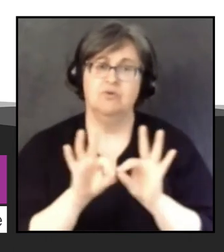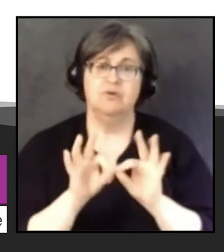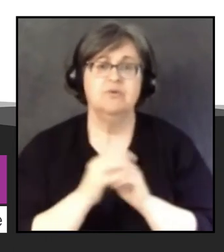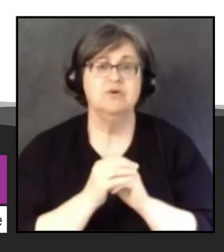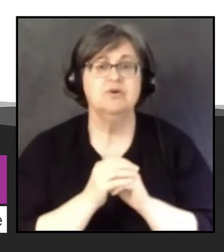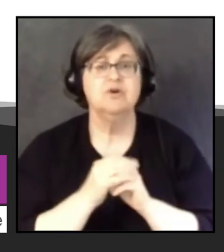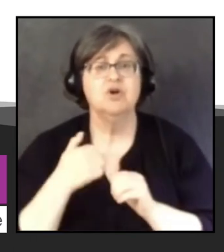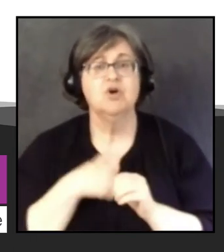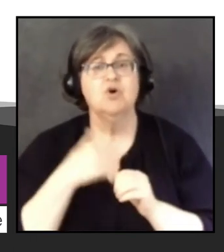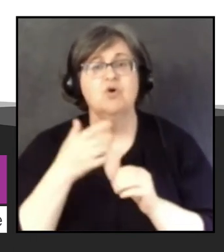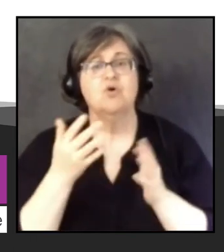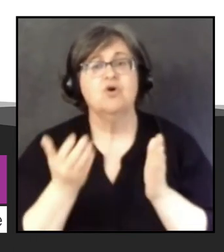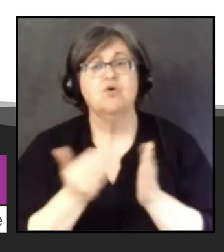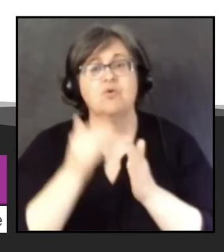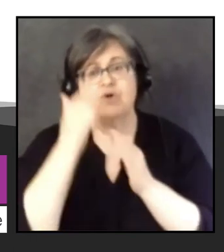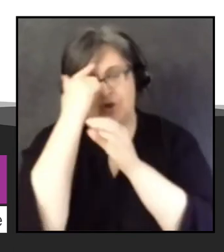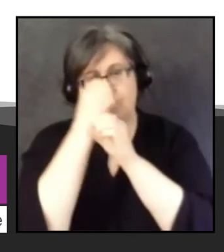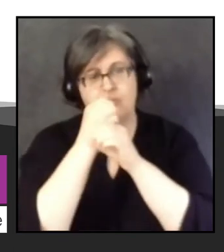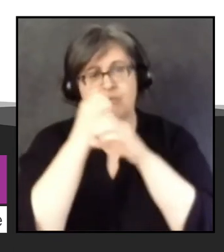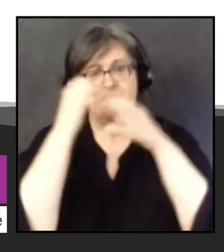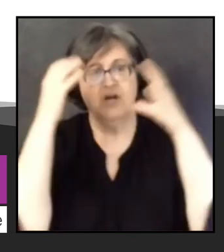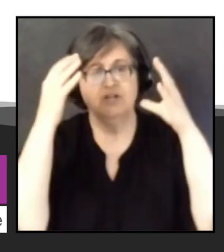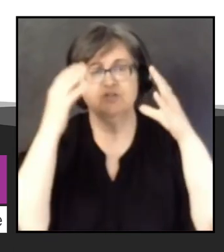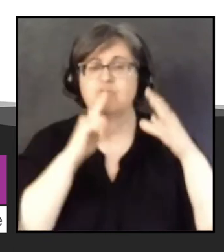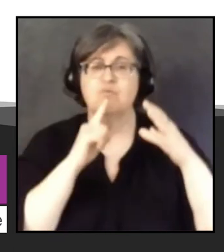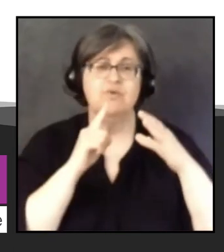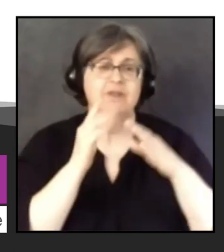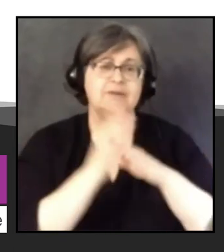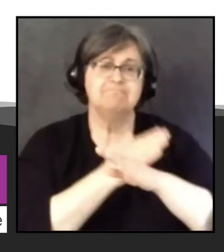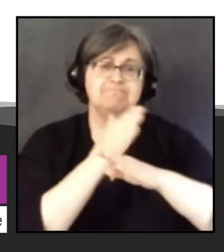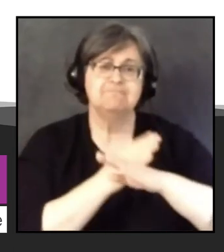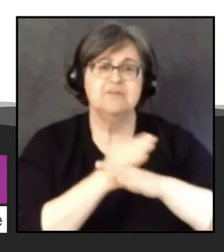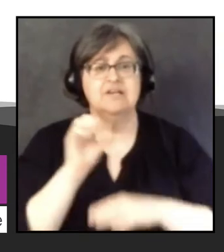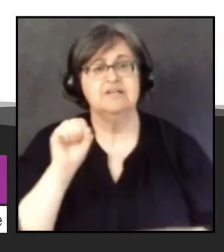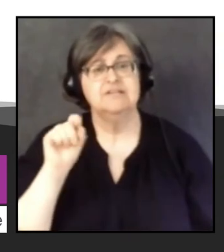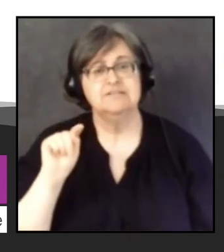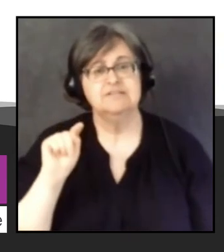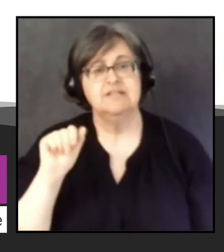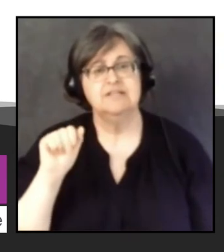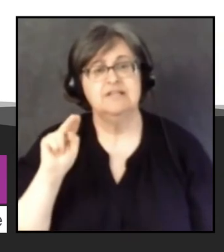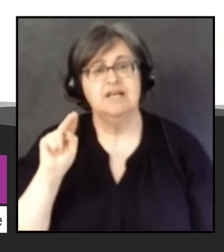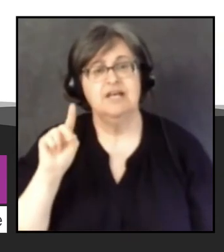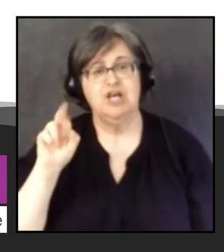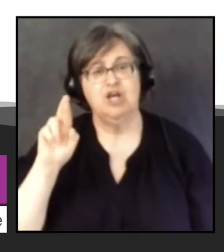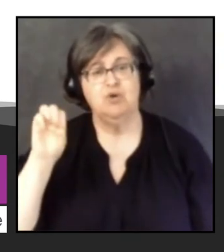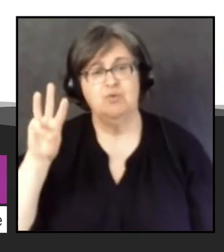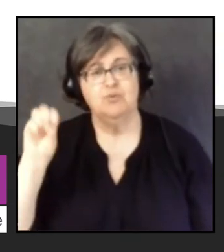to reimagine and uplift St. Andrew's Playground. Next slide, please.